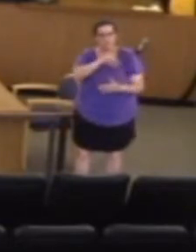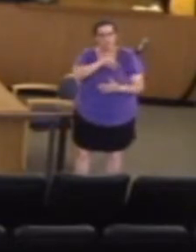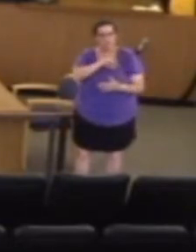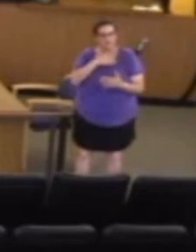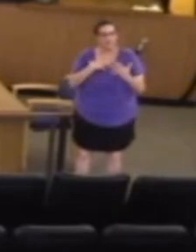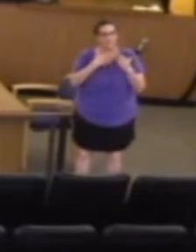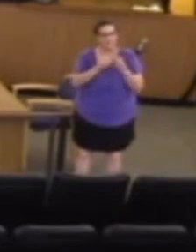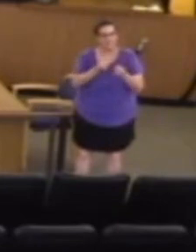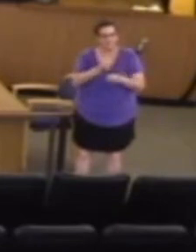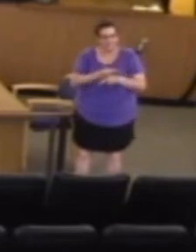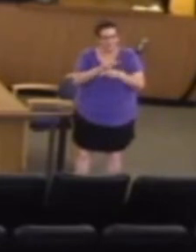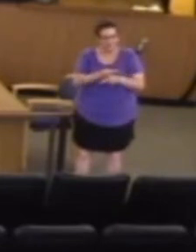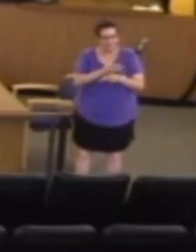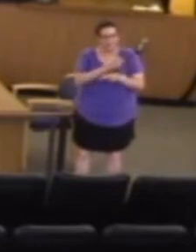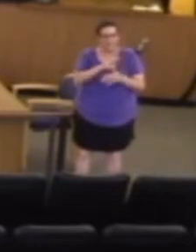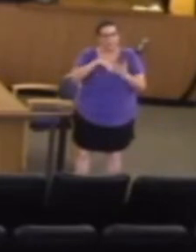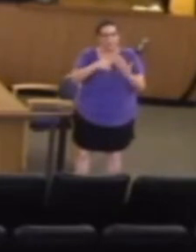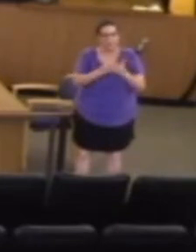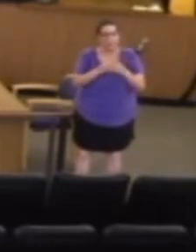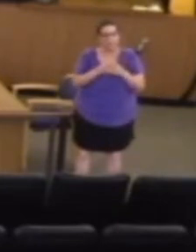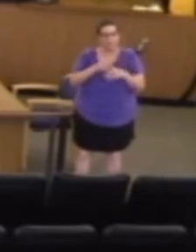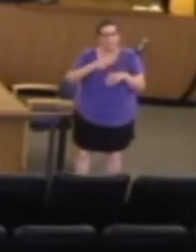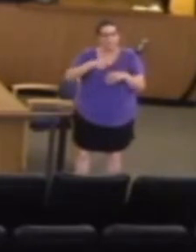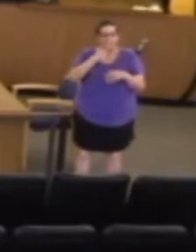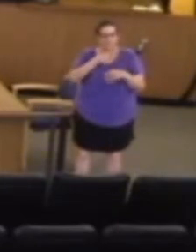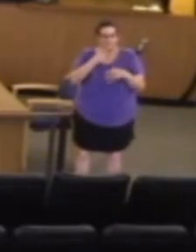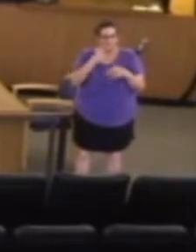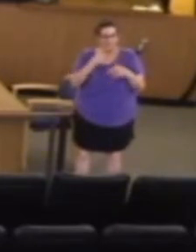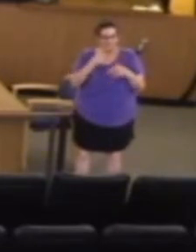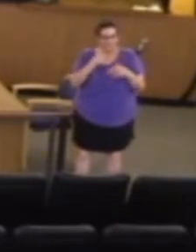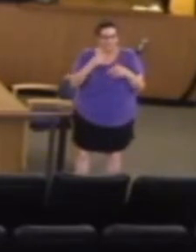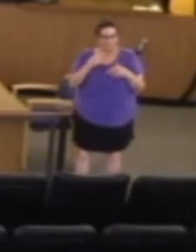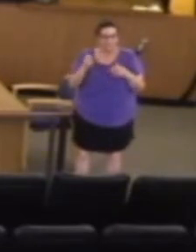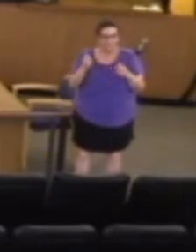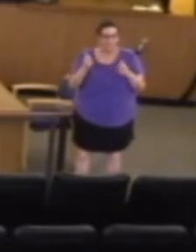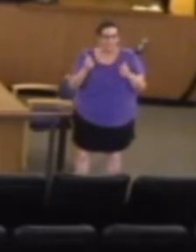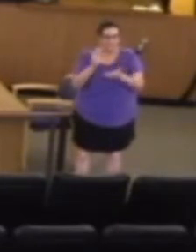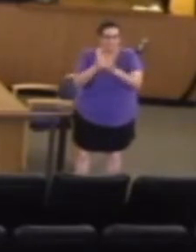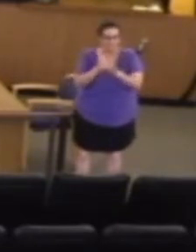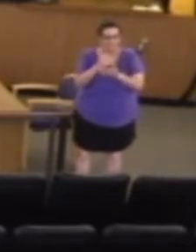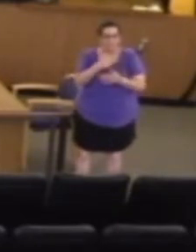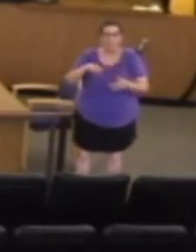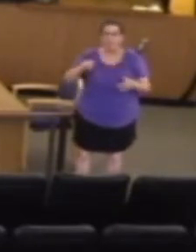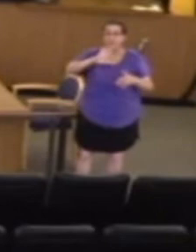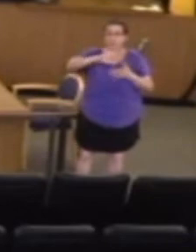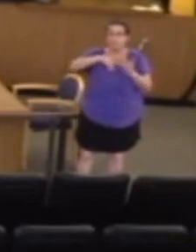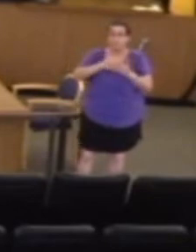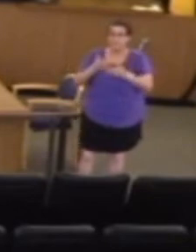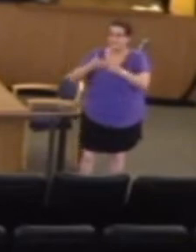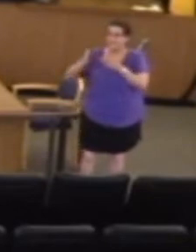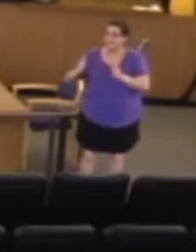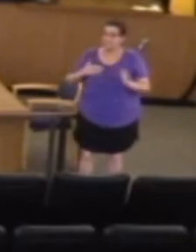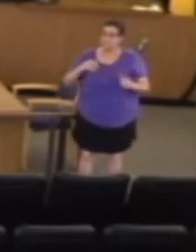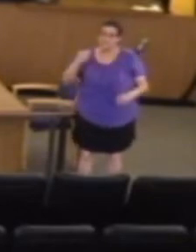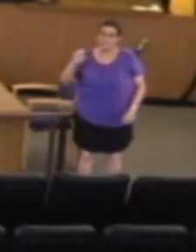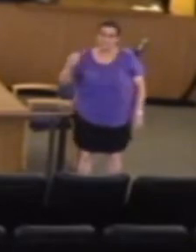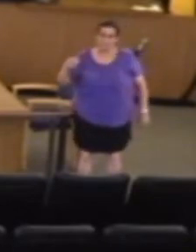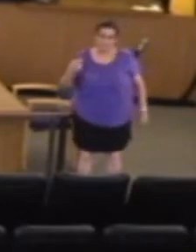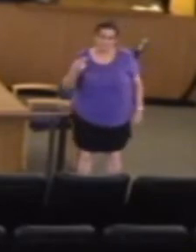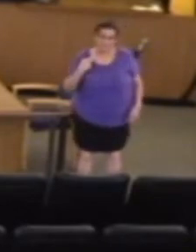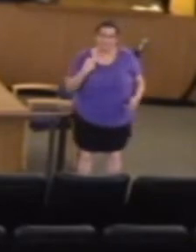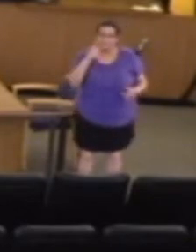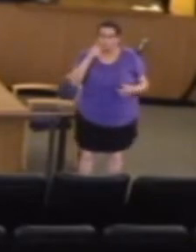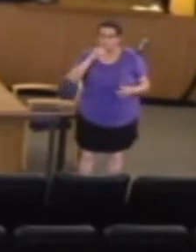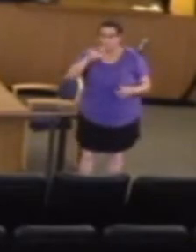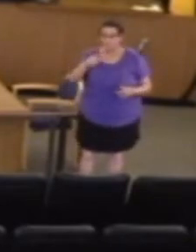additional public health testing throughout our town. This request on behalf of all of our neighbors in the town is made by your constituent, John